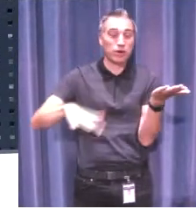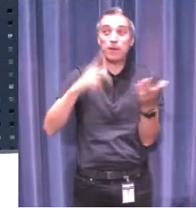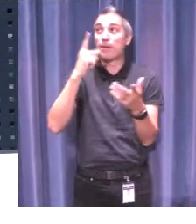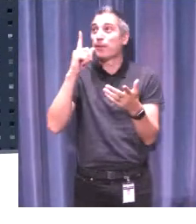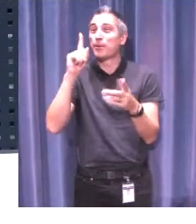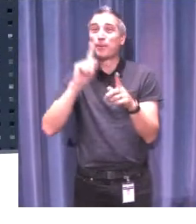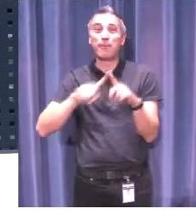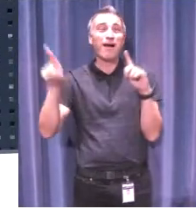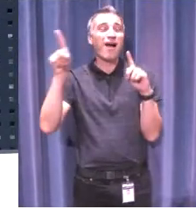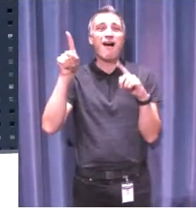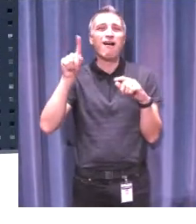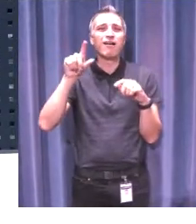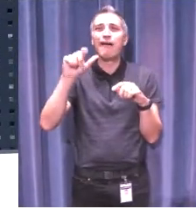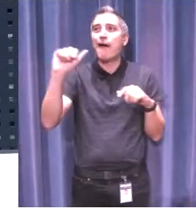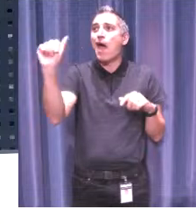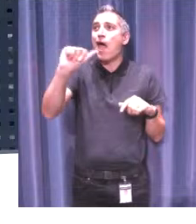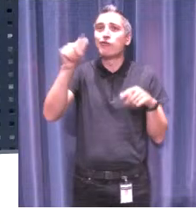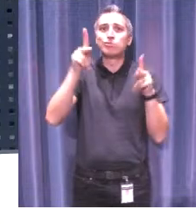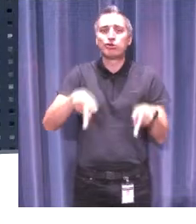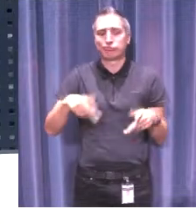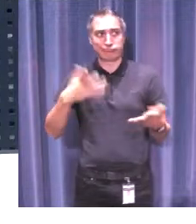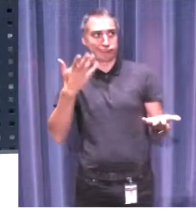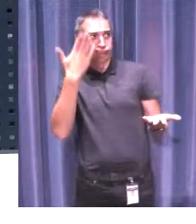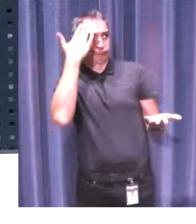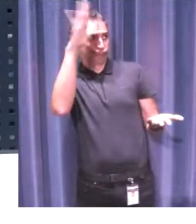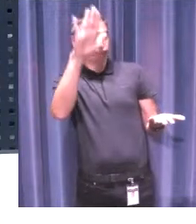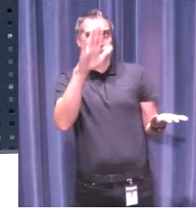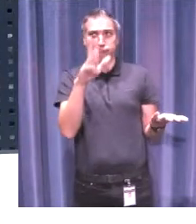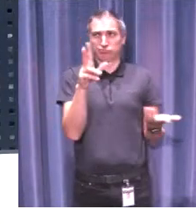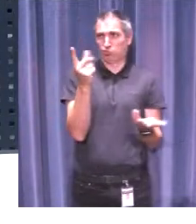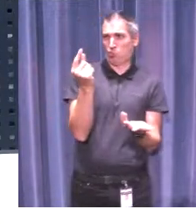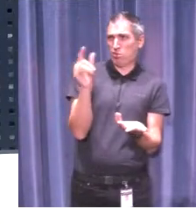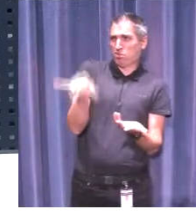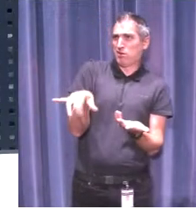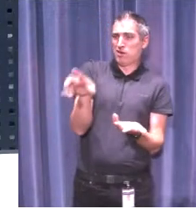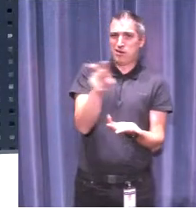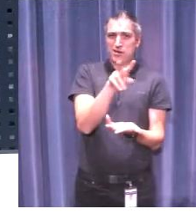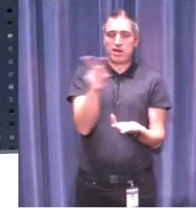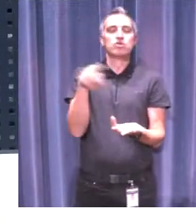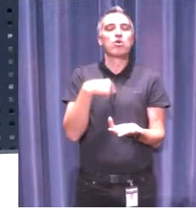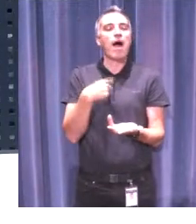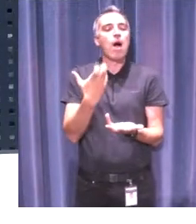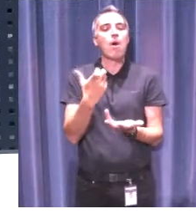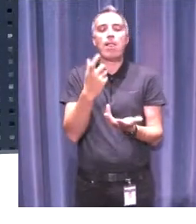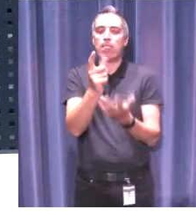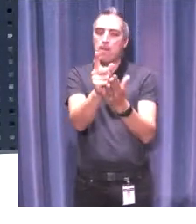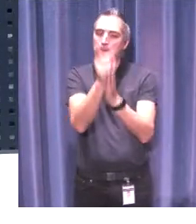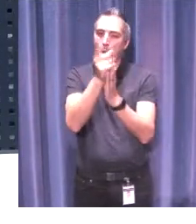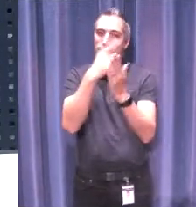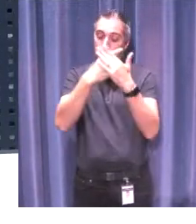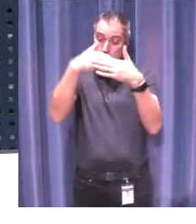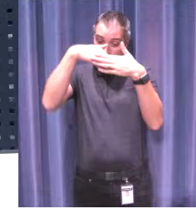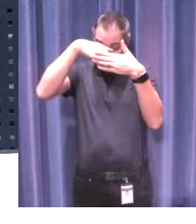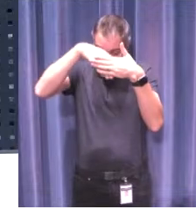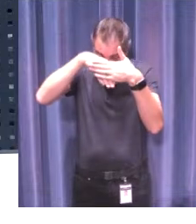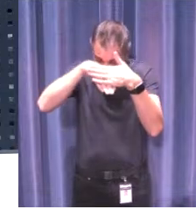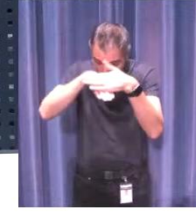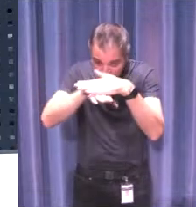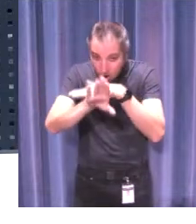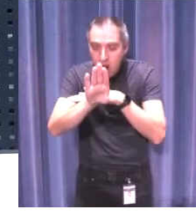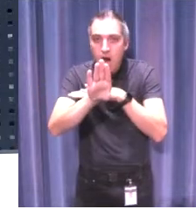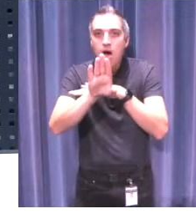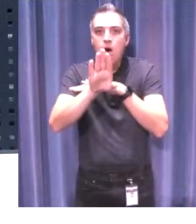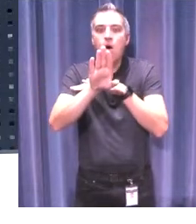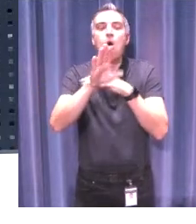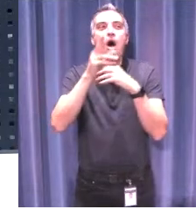strange place. So I like to accommodate the moment you drive in the drive, or the moment you get on